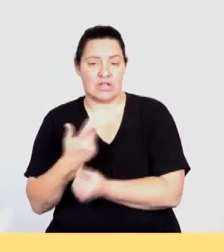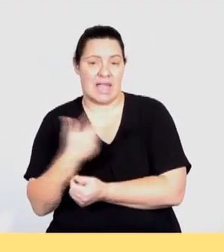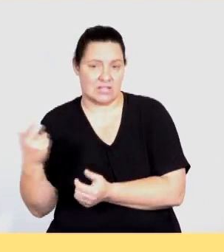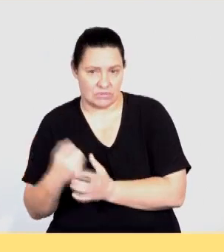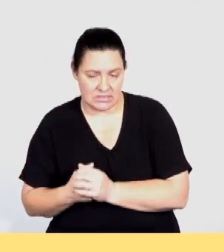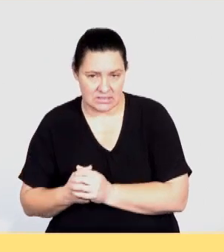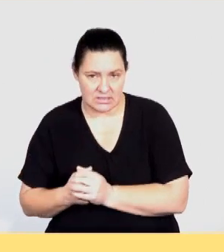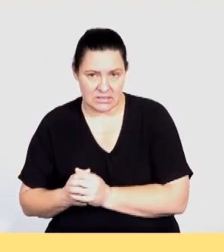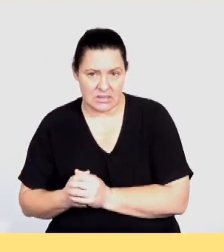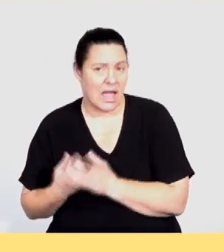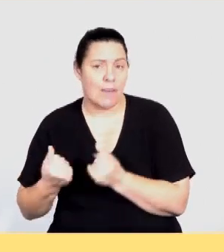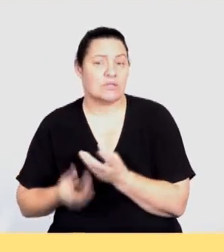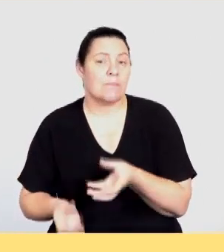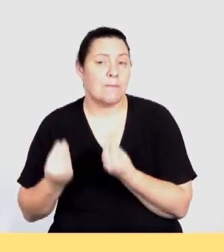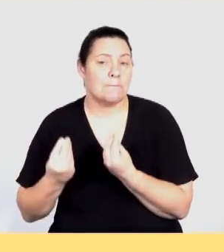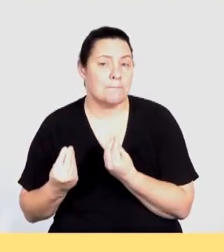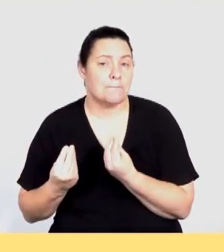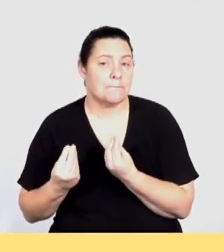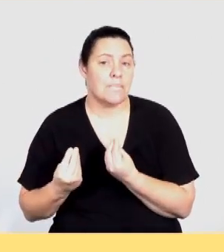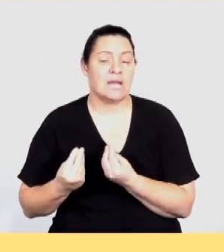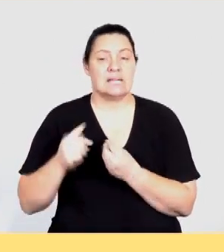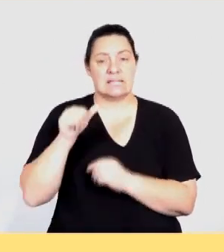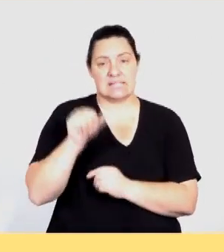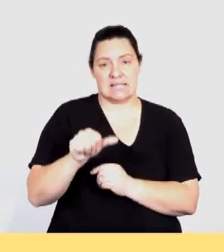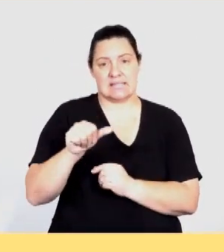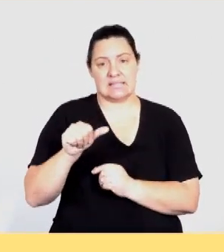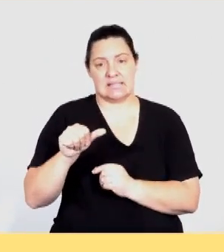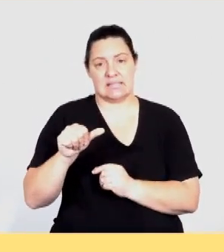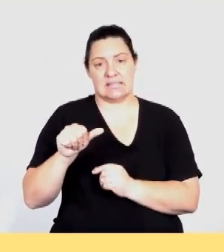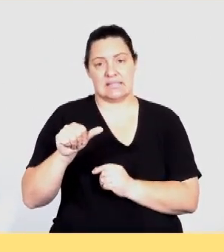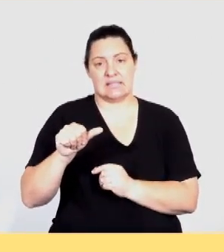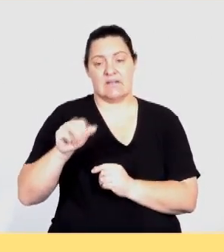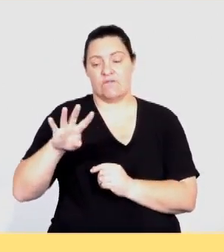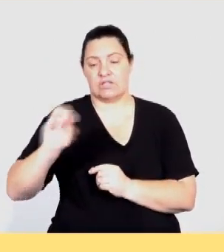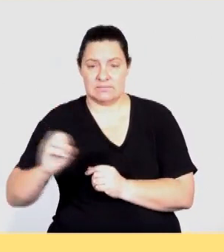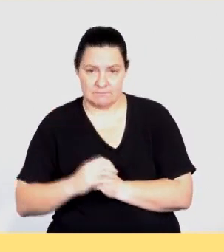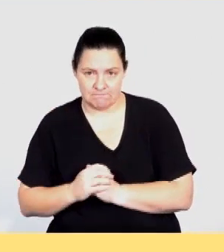the goods, the amount, which is 800. How much do you get? You get